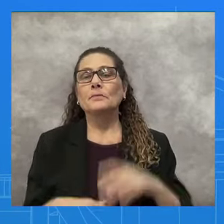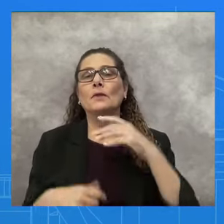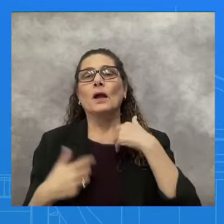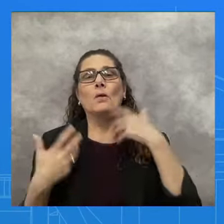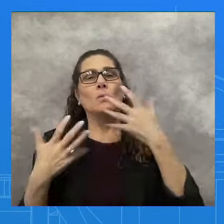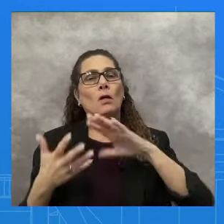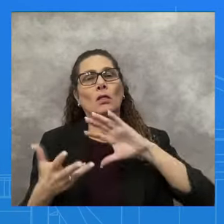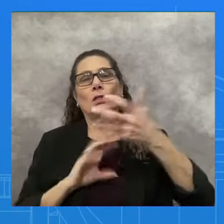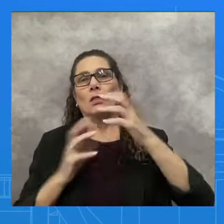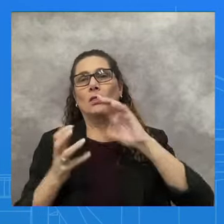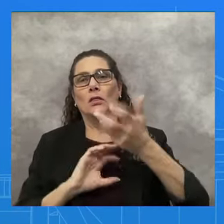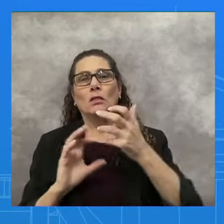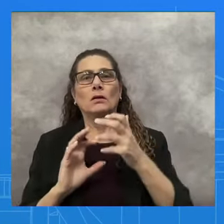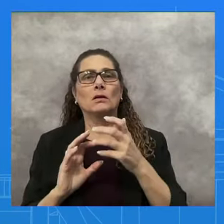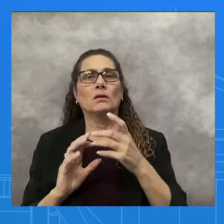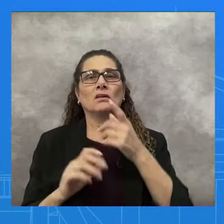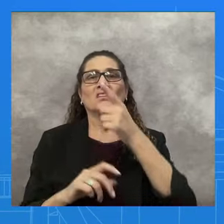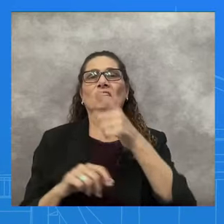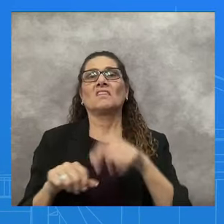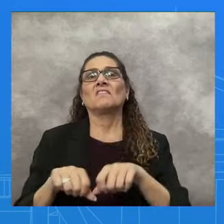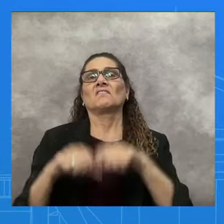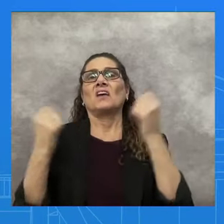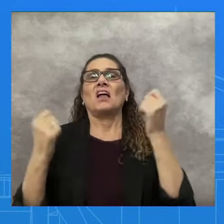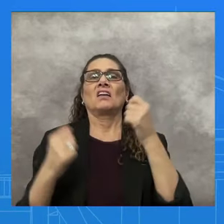Is that what I do, trip over the Hatch Act?